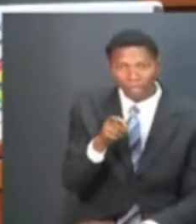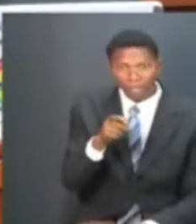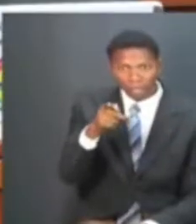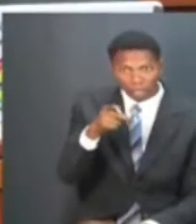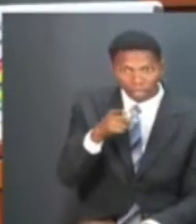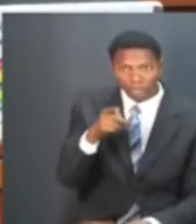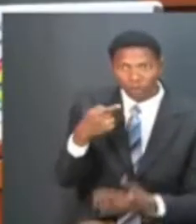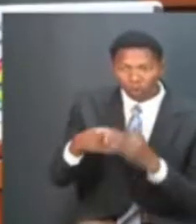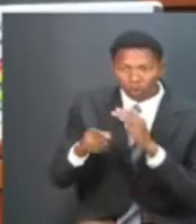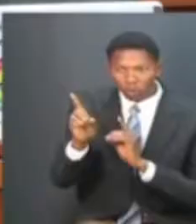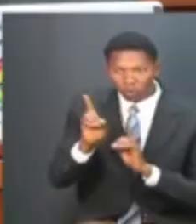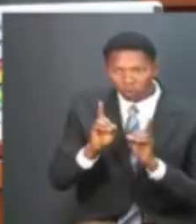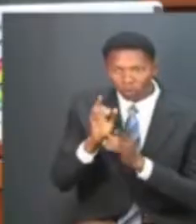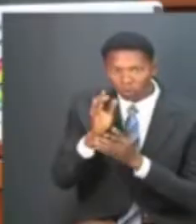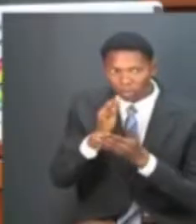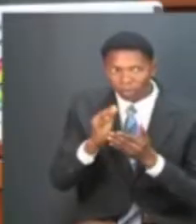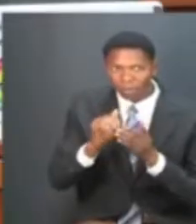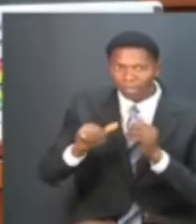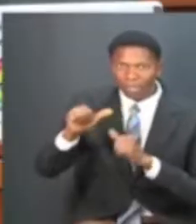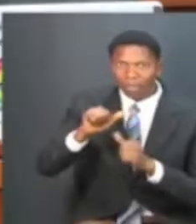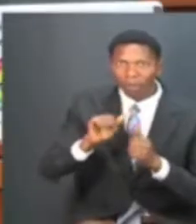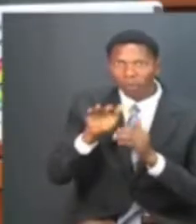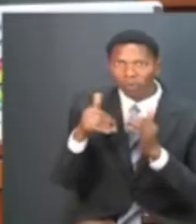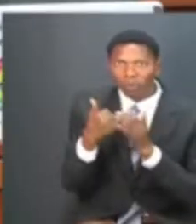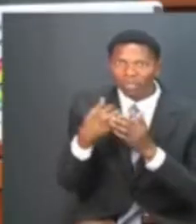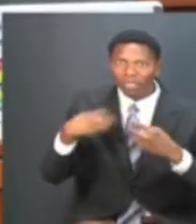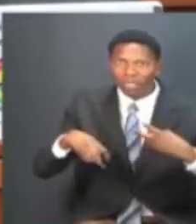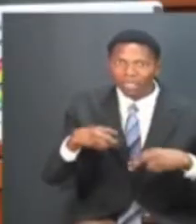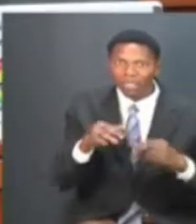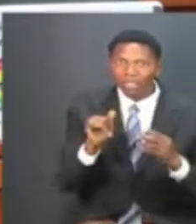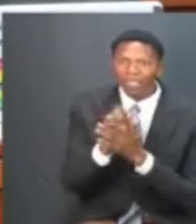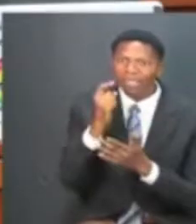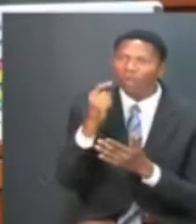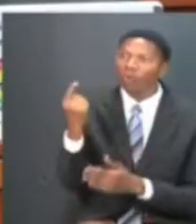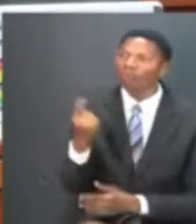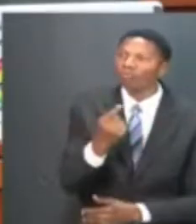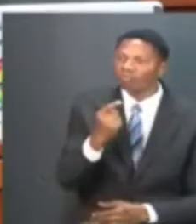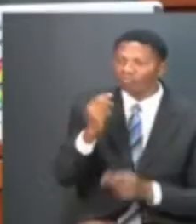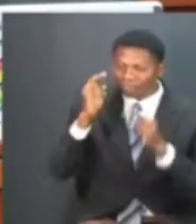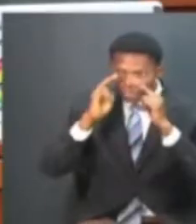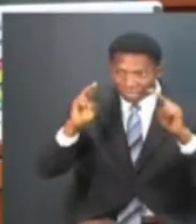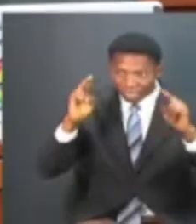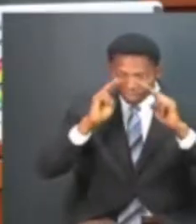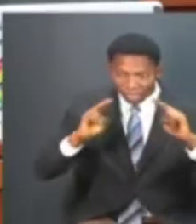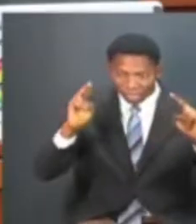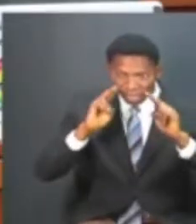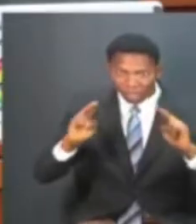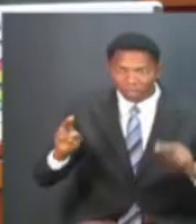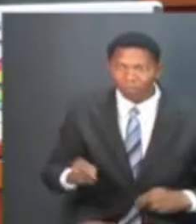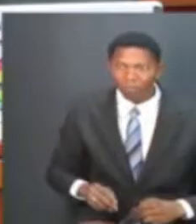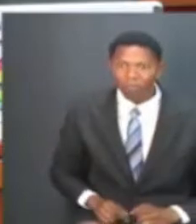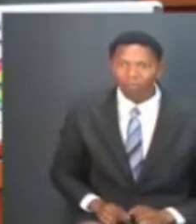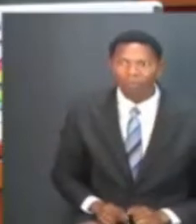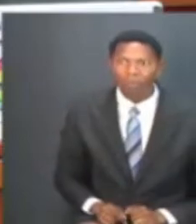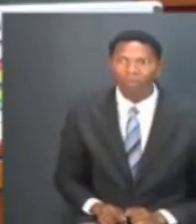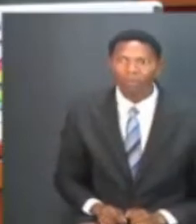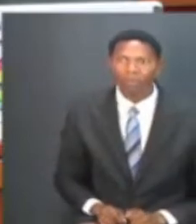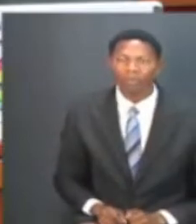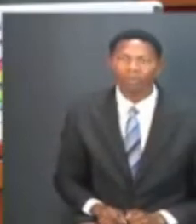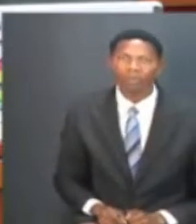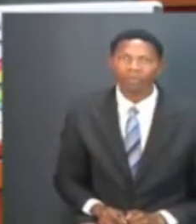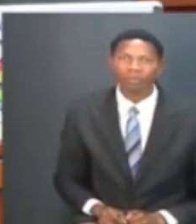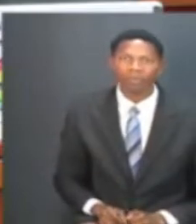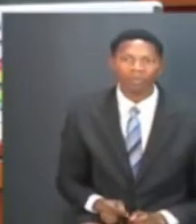to do something about this situation that keeps recurring. Not too long ago, we received